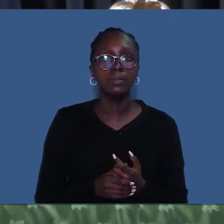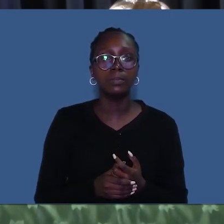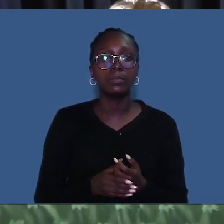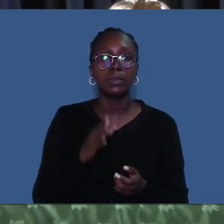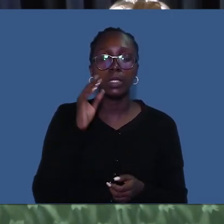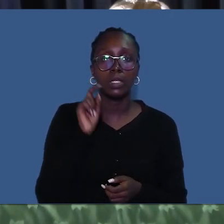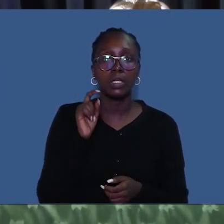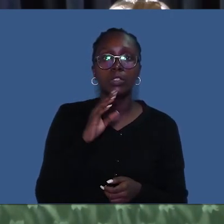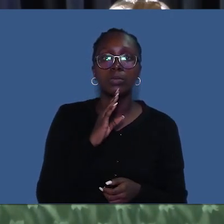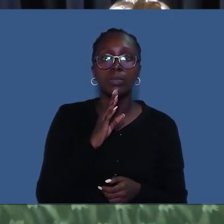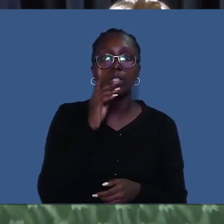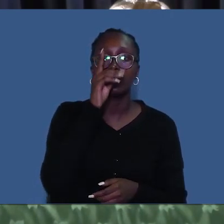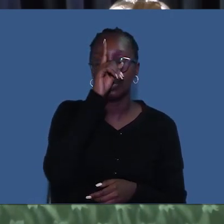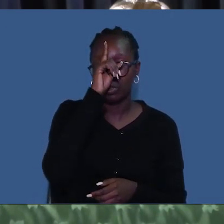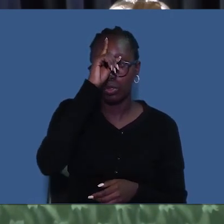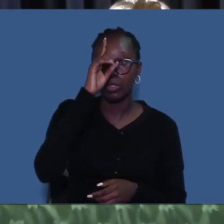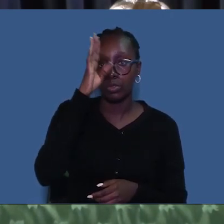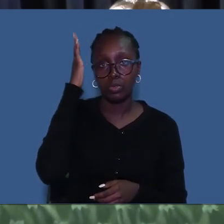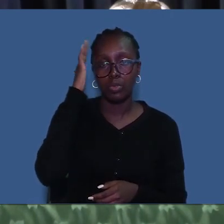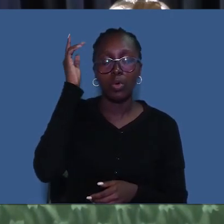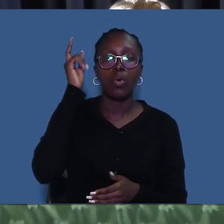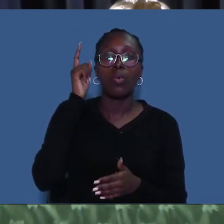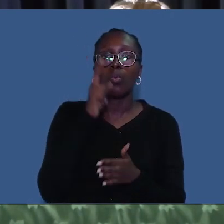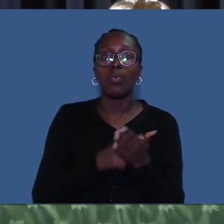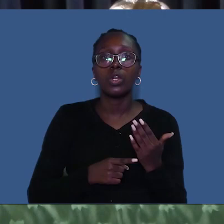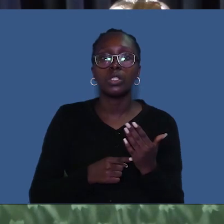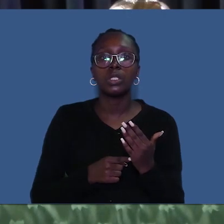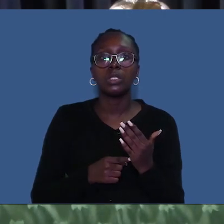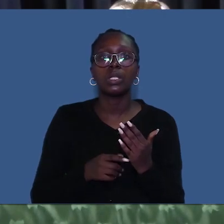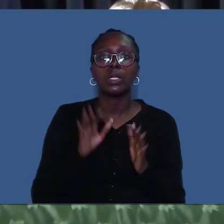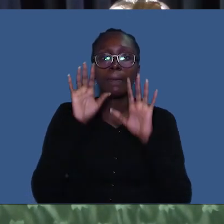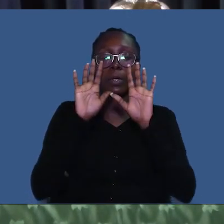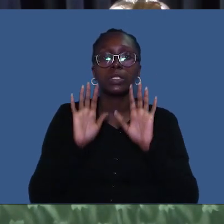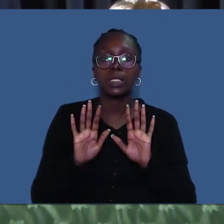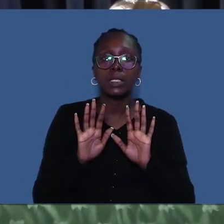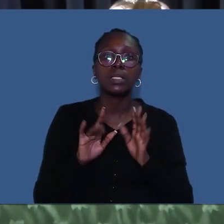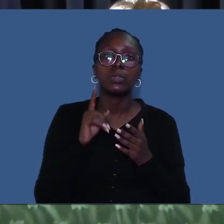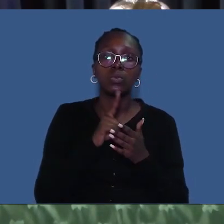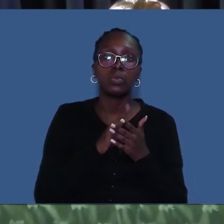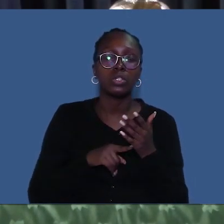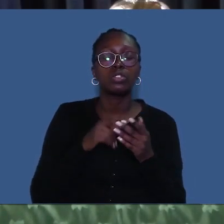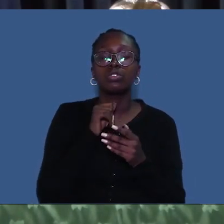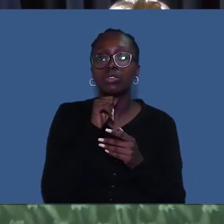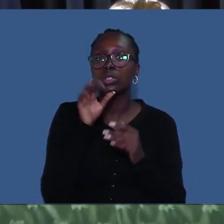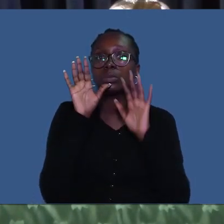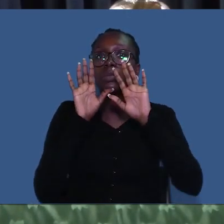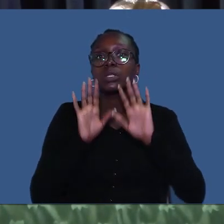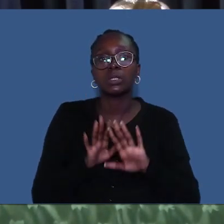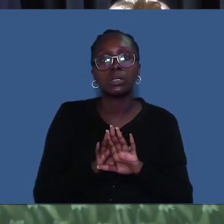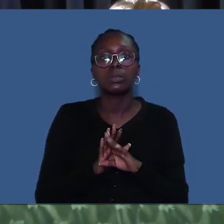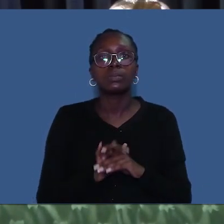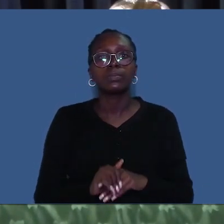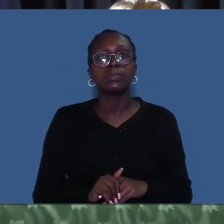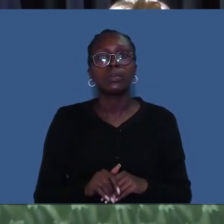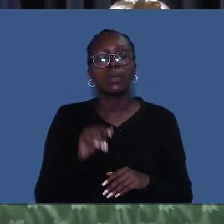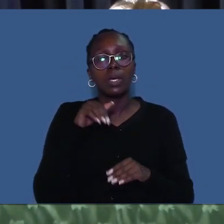be sure to know what their priority is and whether these are aligned to the challenges that the country is facing.